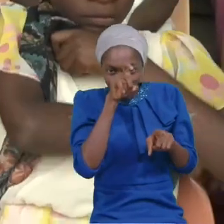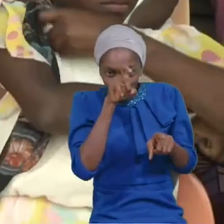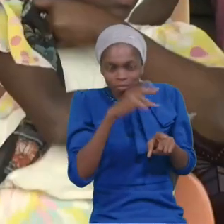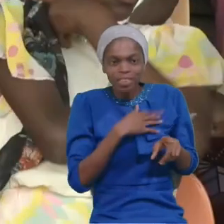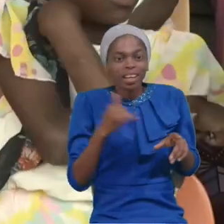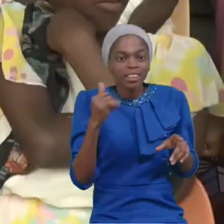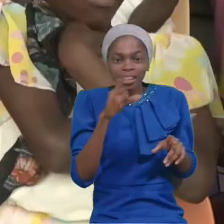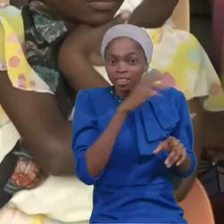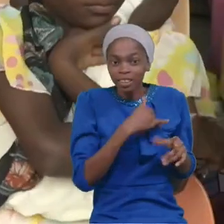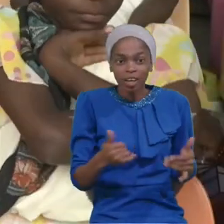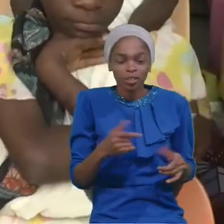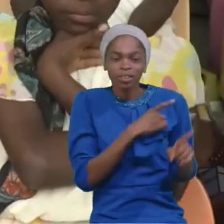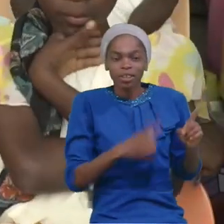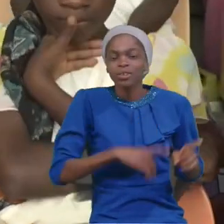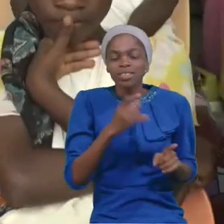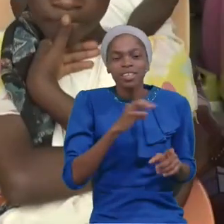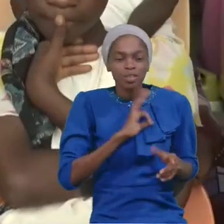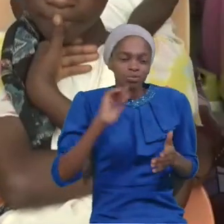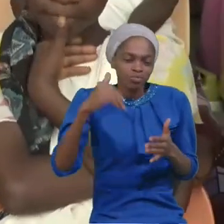Climbing. Growing.